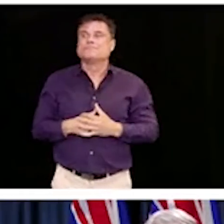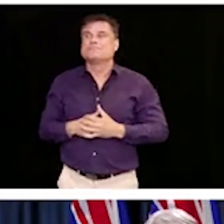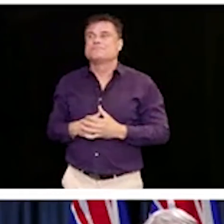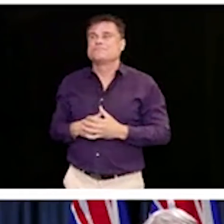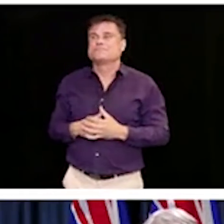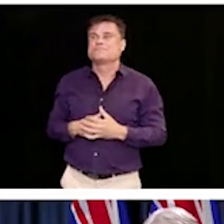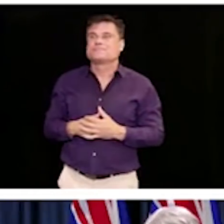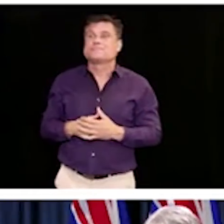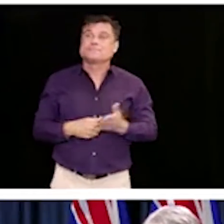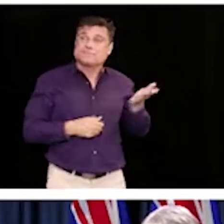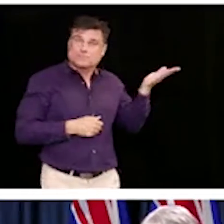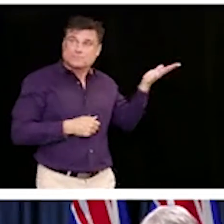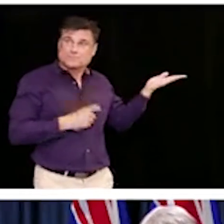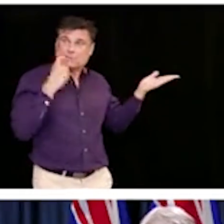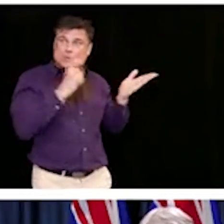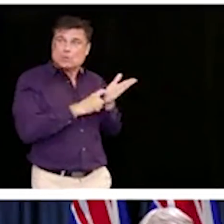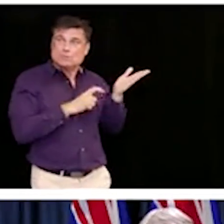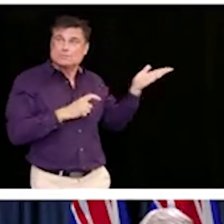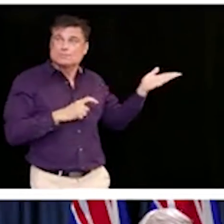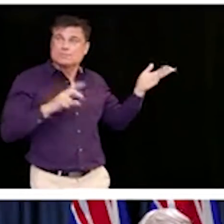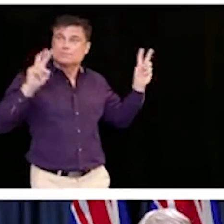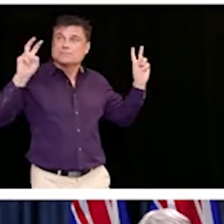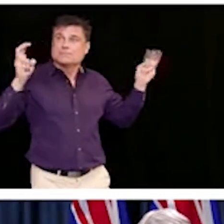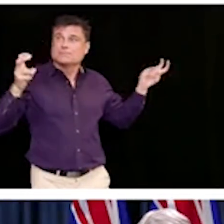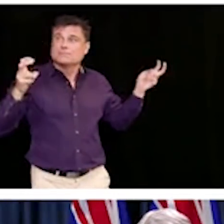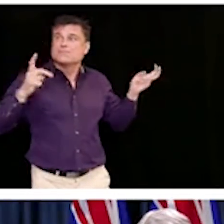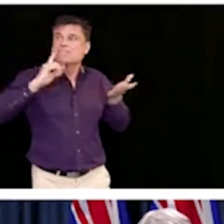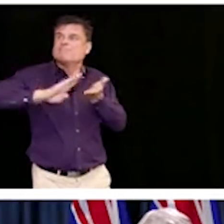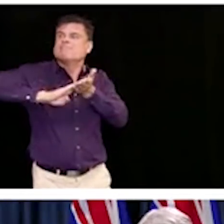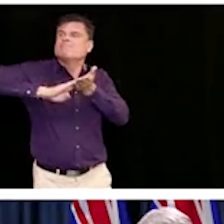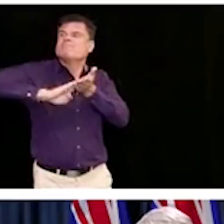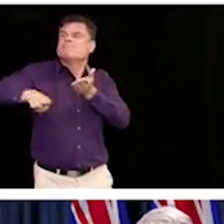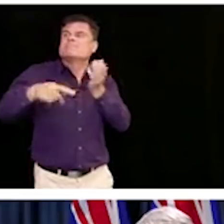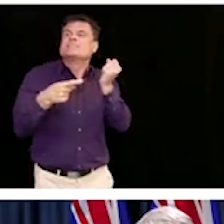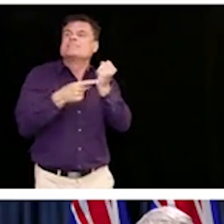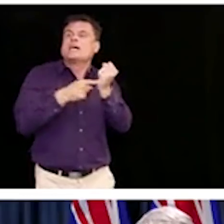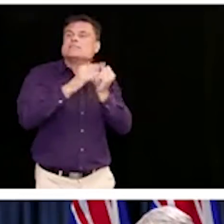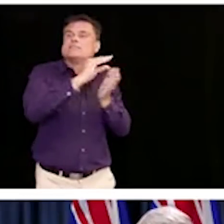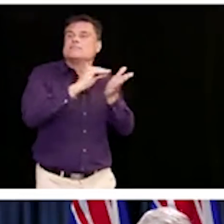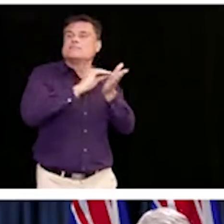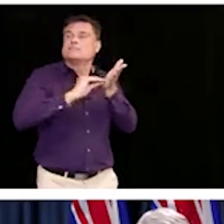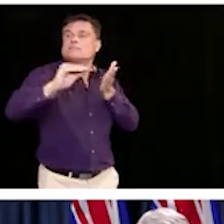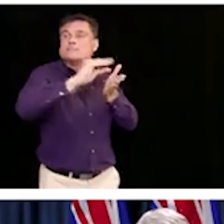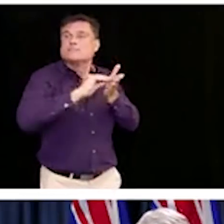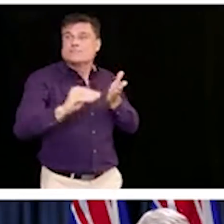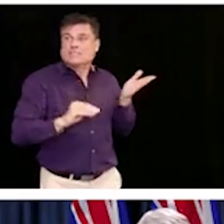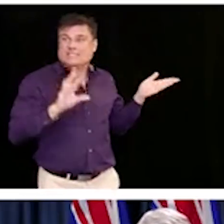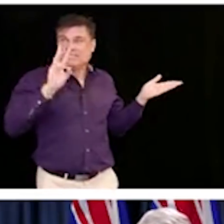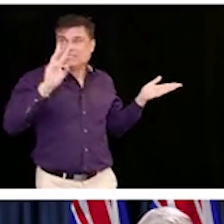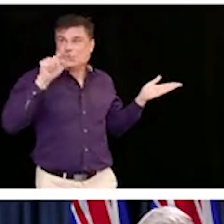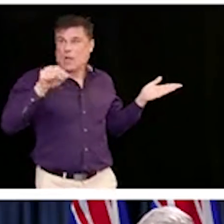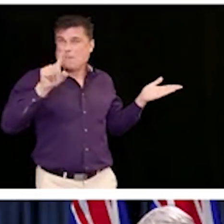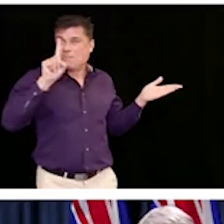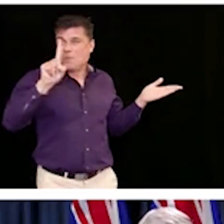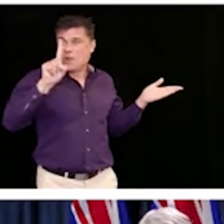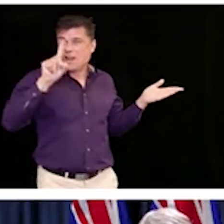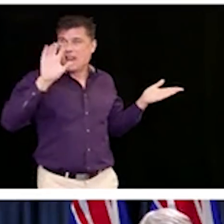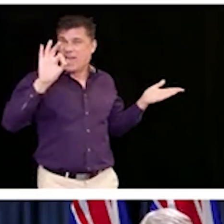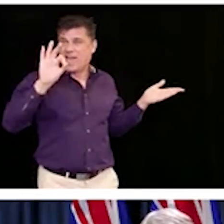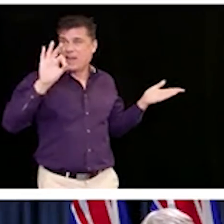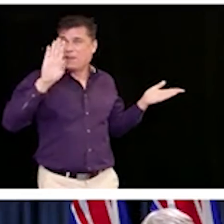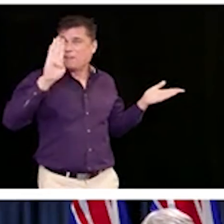debt level, which excludes the commercial crown debt, is expected to increase to $61.9 billion at the end